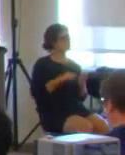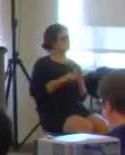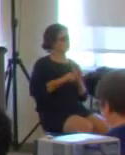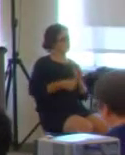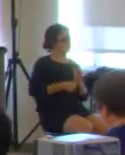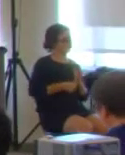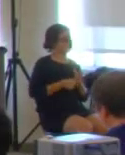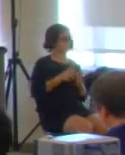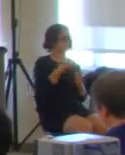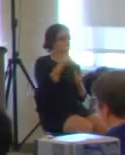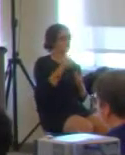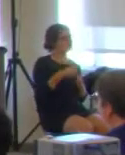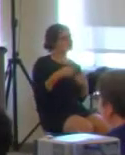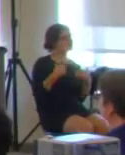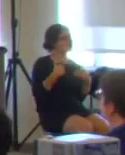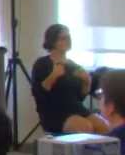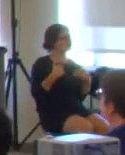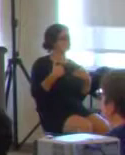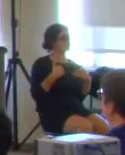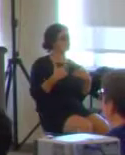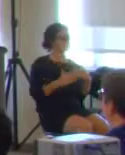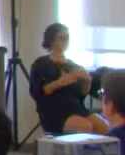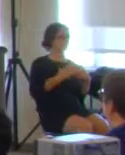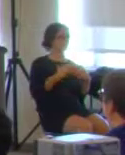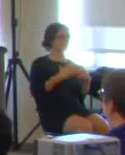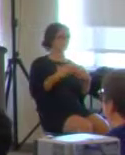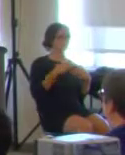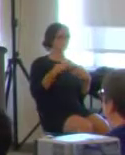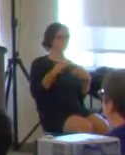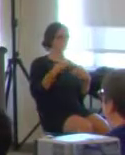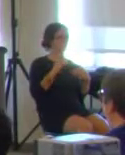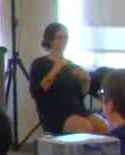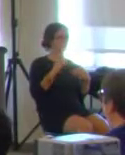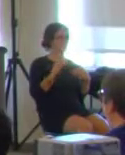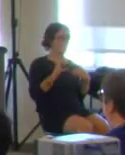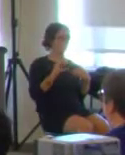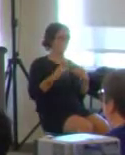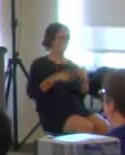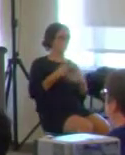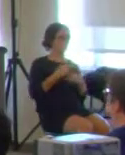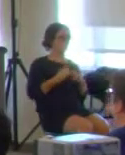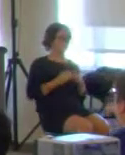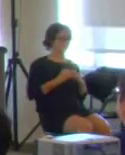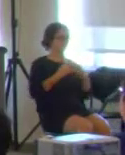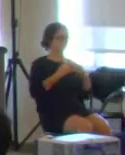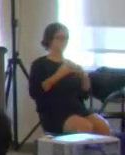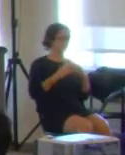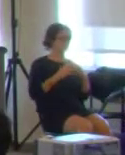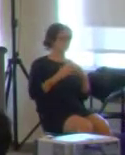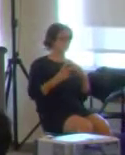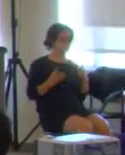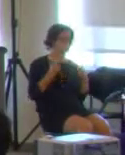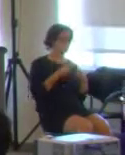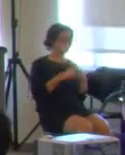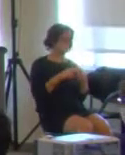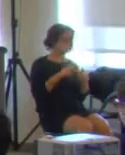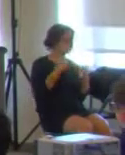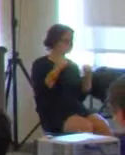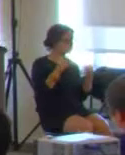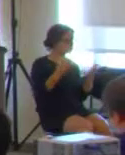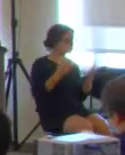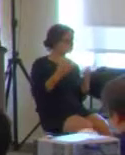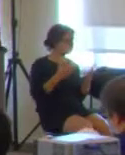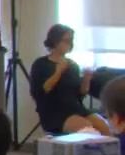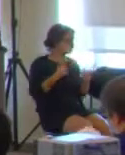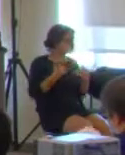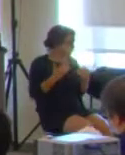highlight, is that you do not have to have a formal vocational program to start implementing effective vocational services and